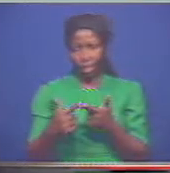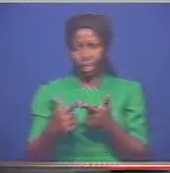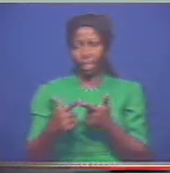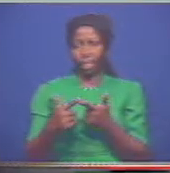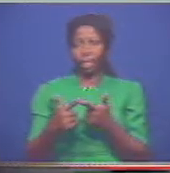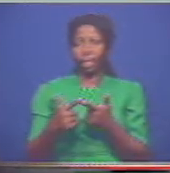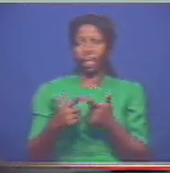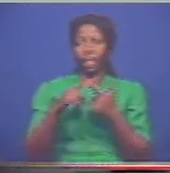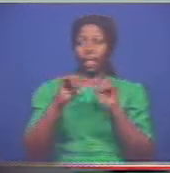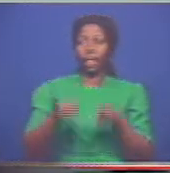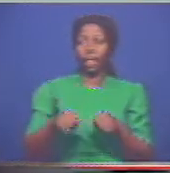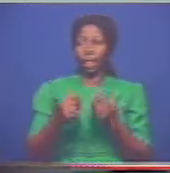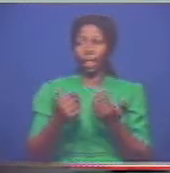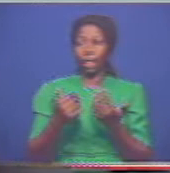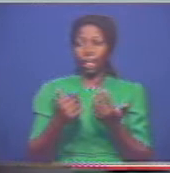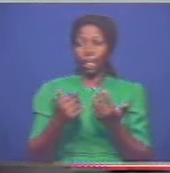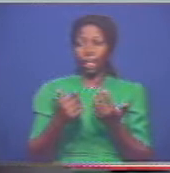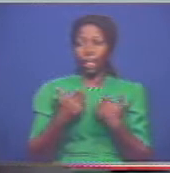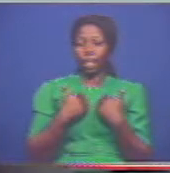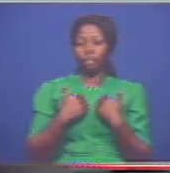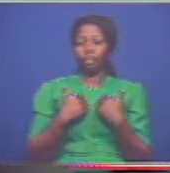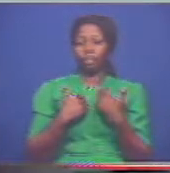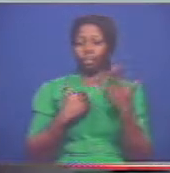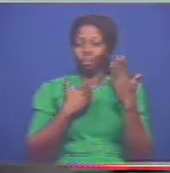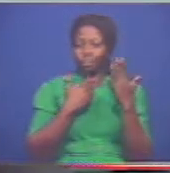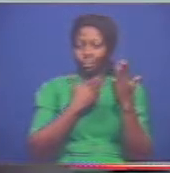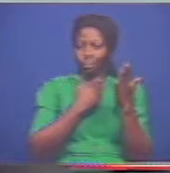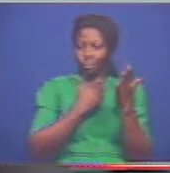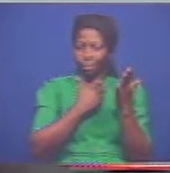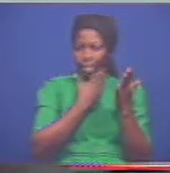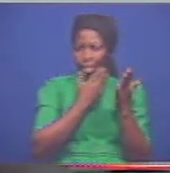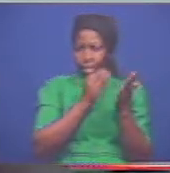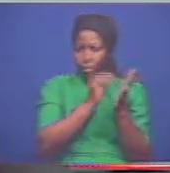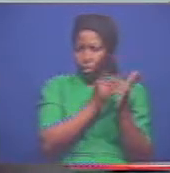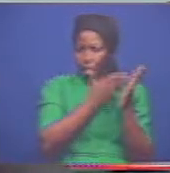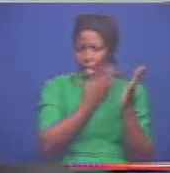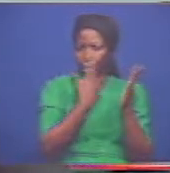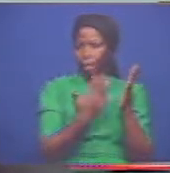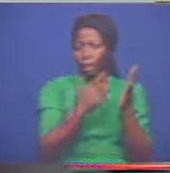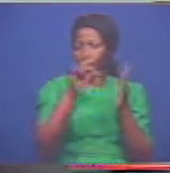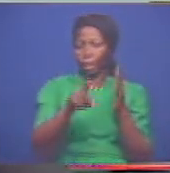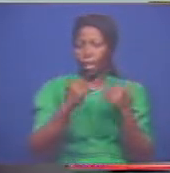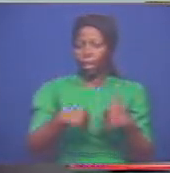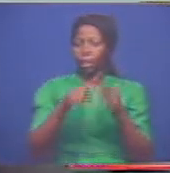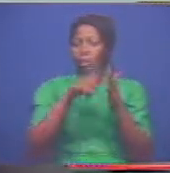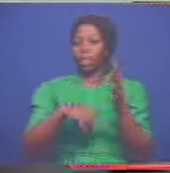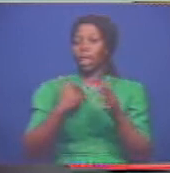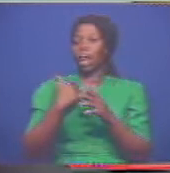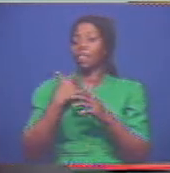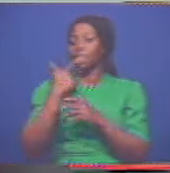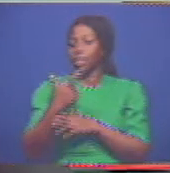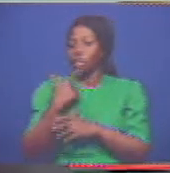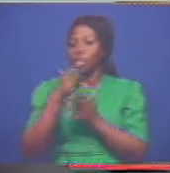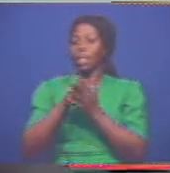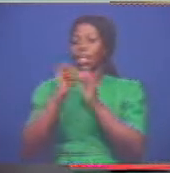as they have been able to put in that paper. They implement what they have said so that they can be able to achieve what is not in